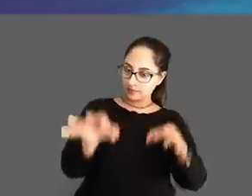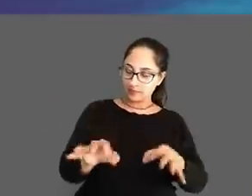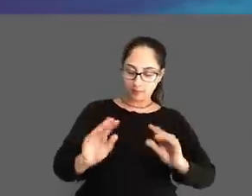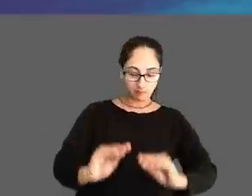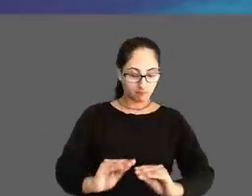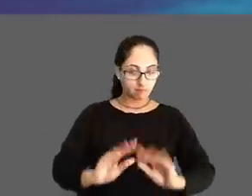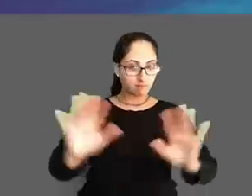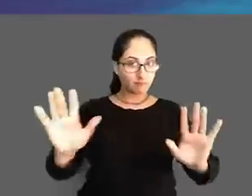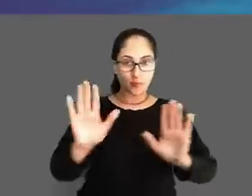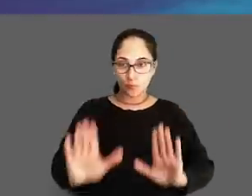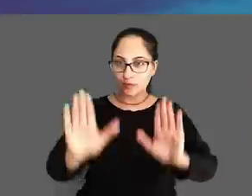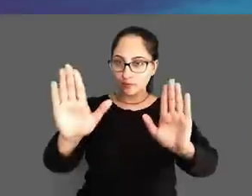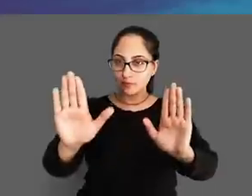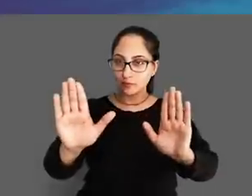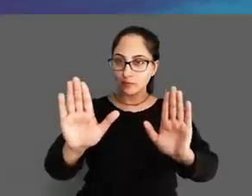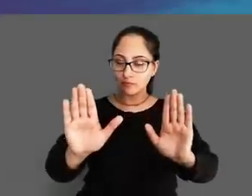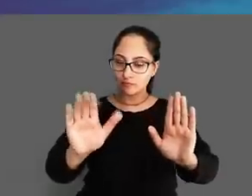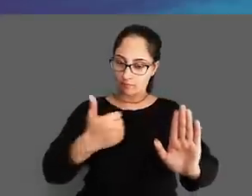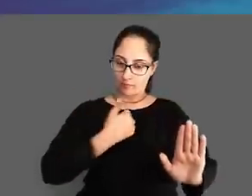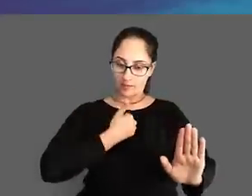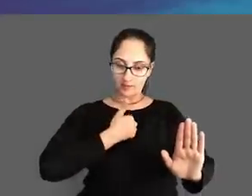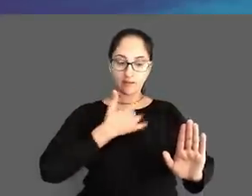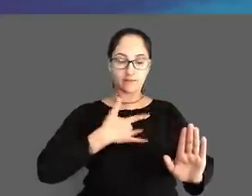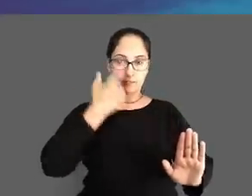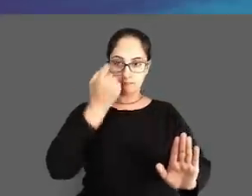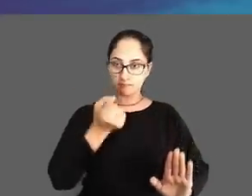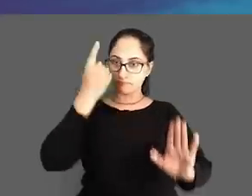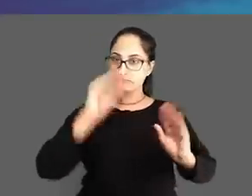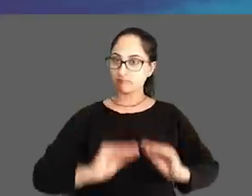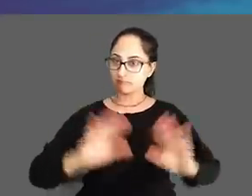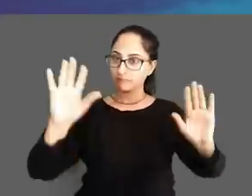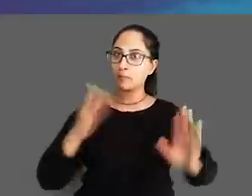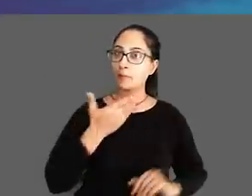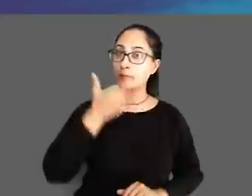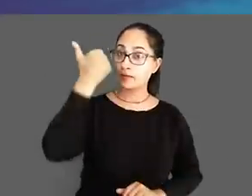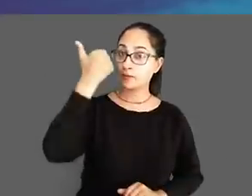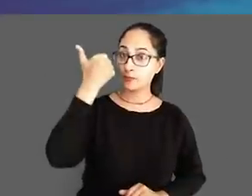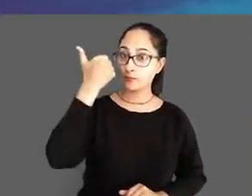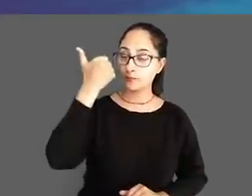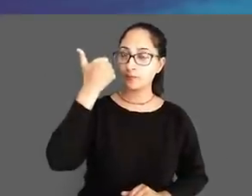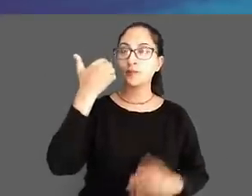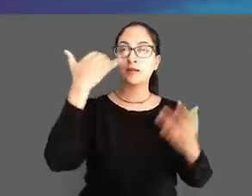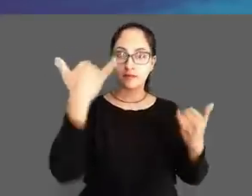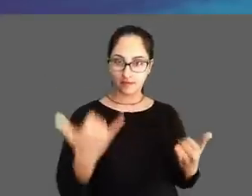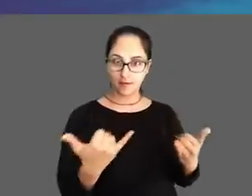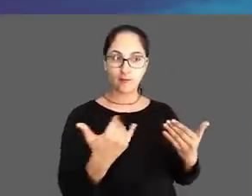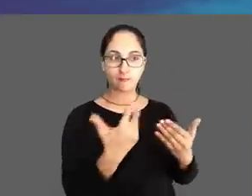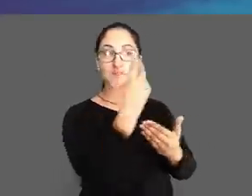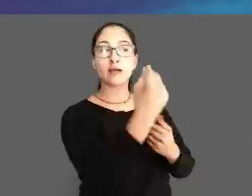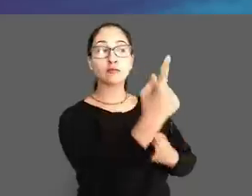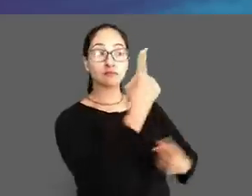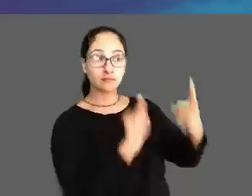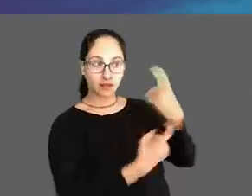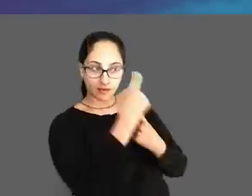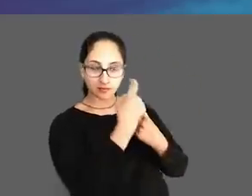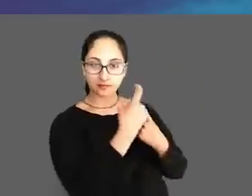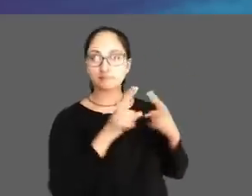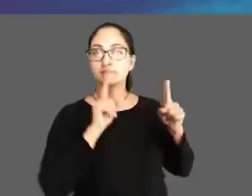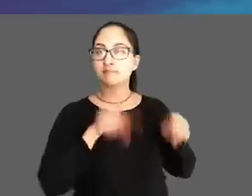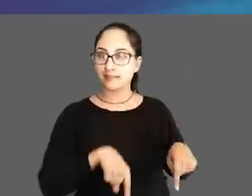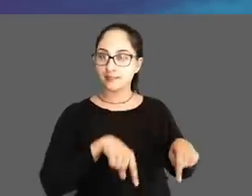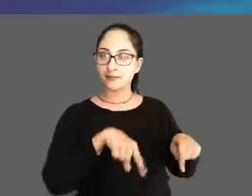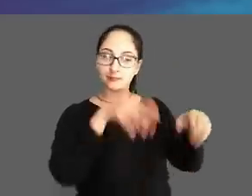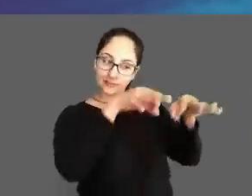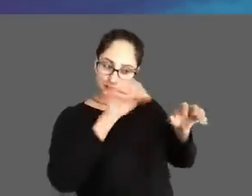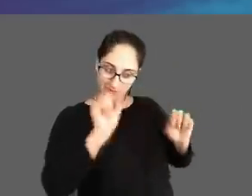questions. You've done a brilliant job, and it really helped me to understand, and I'm sure others who are watching, to really understand how we can